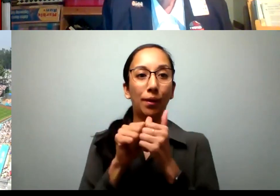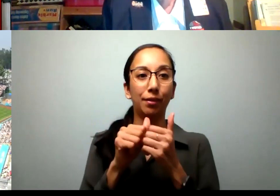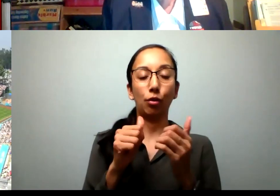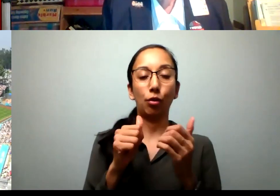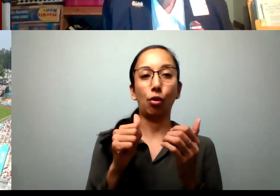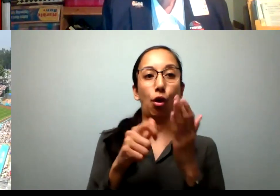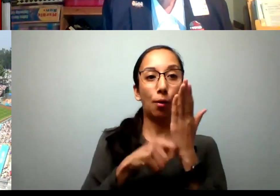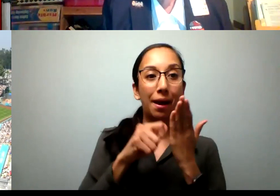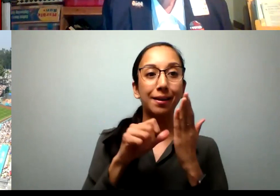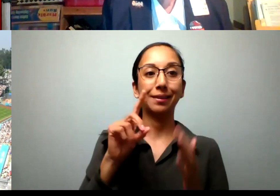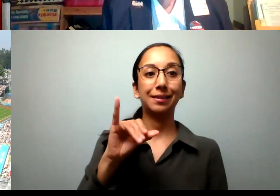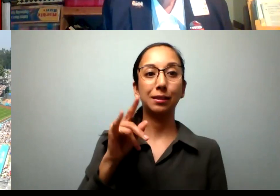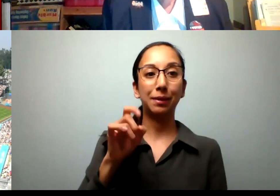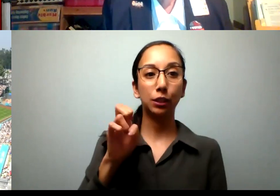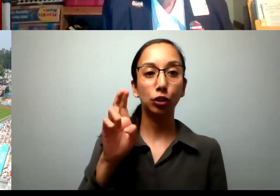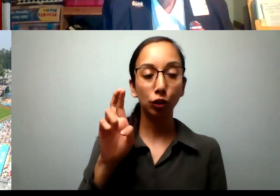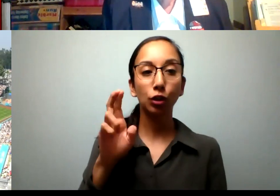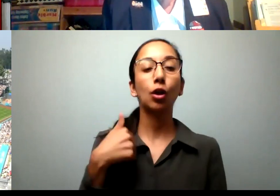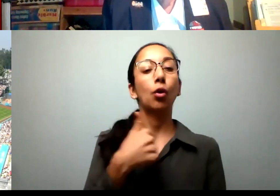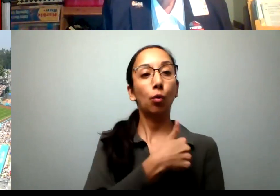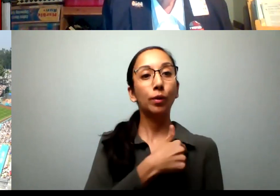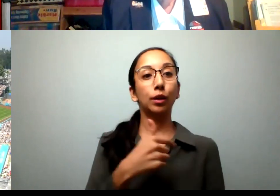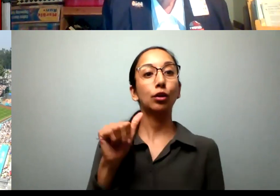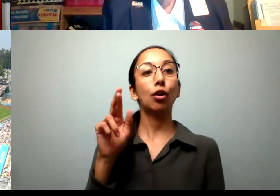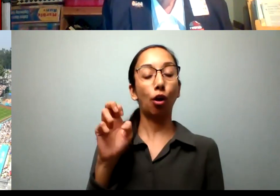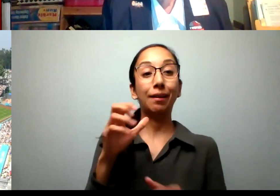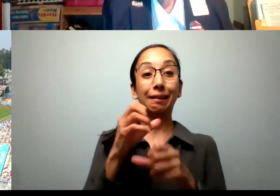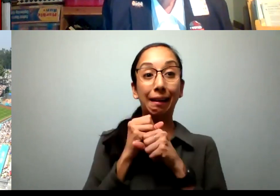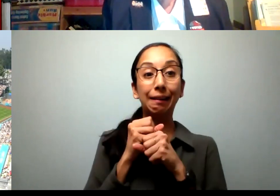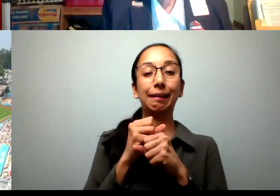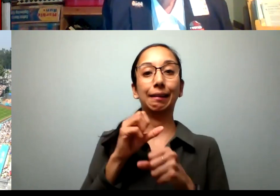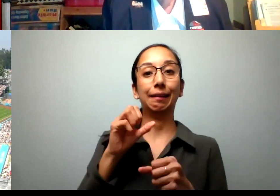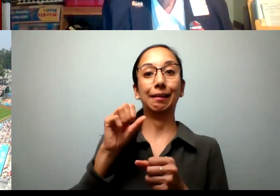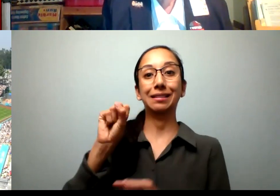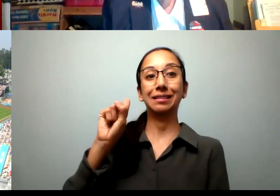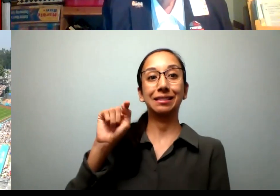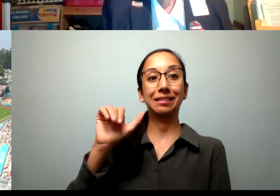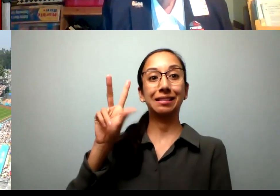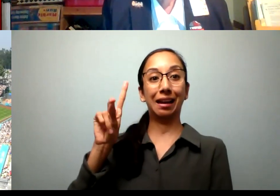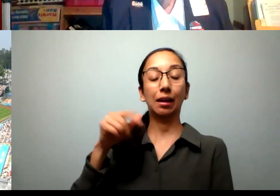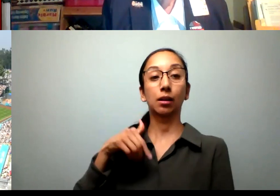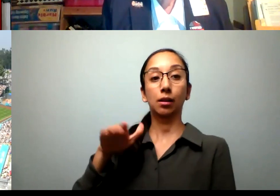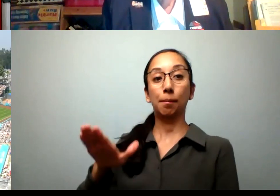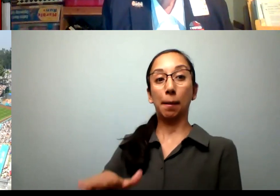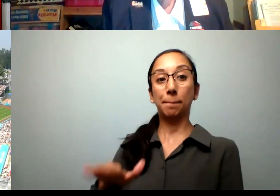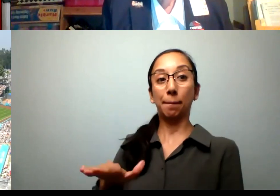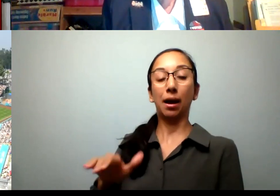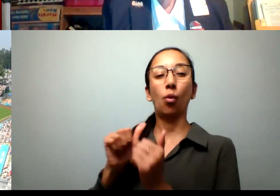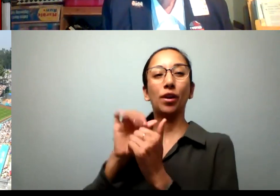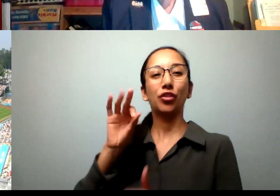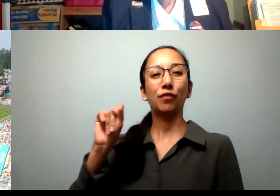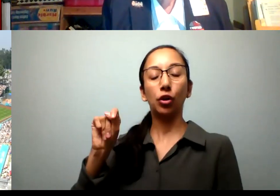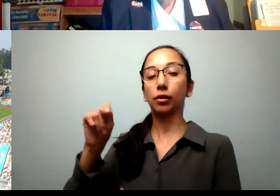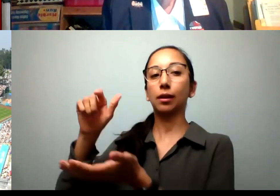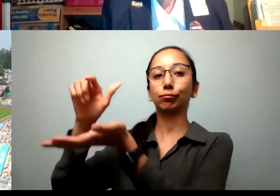hand sanitize stands with a disinfectant that have the foot pumps, so you don't have to touch it with your hand, so you can just pump it